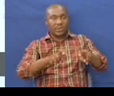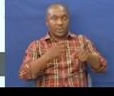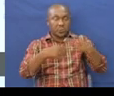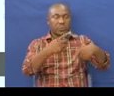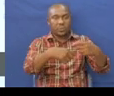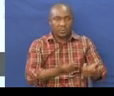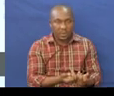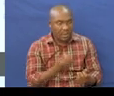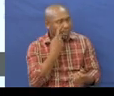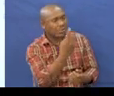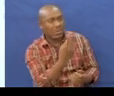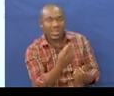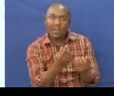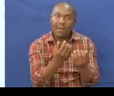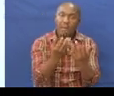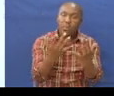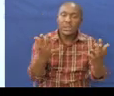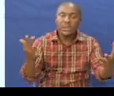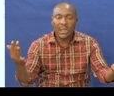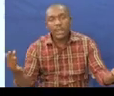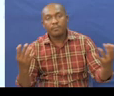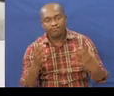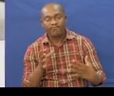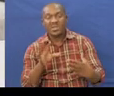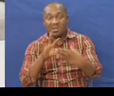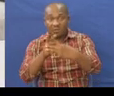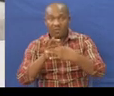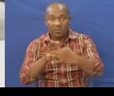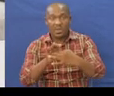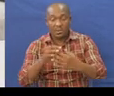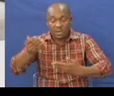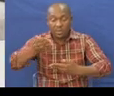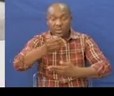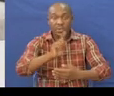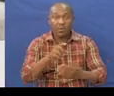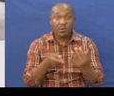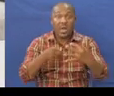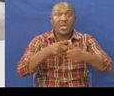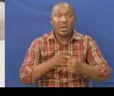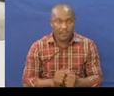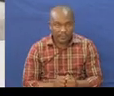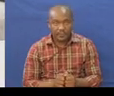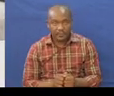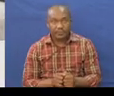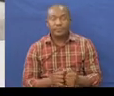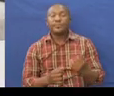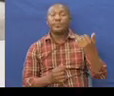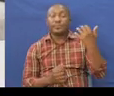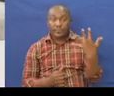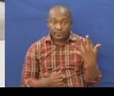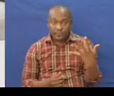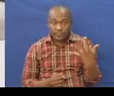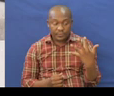some population characteristics that you will involve during the correction of data. Another stage, or the fifth stage,